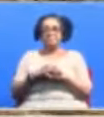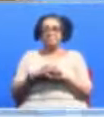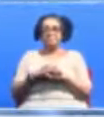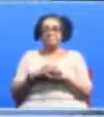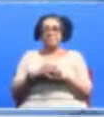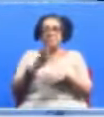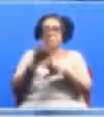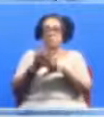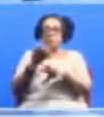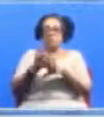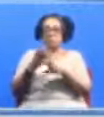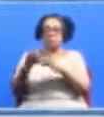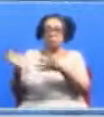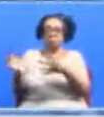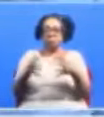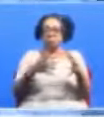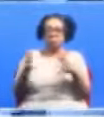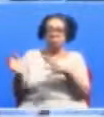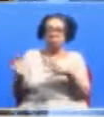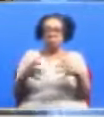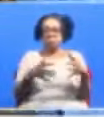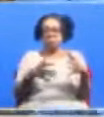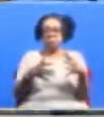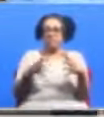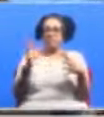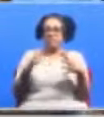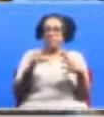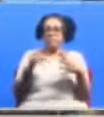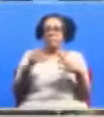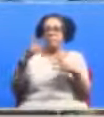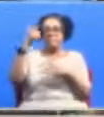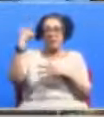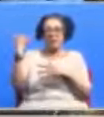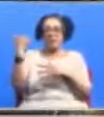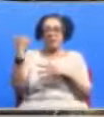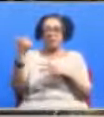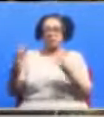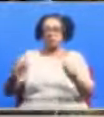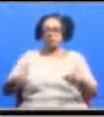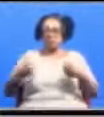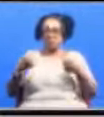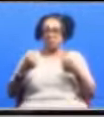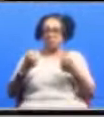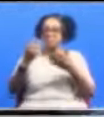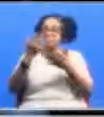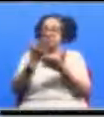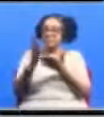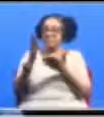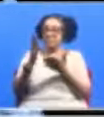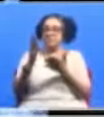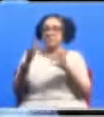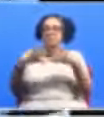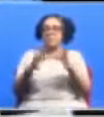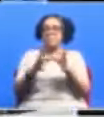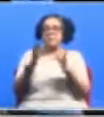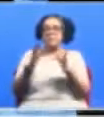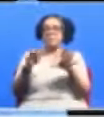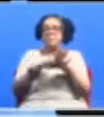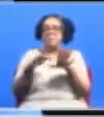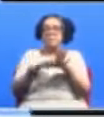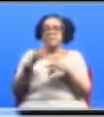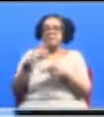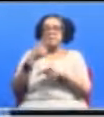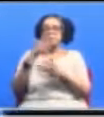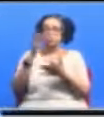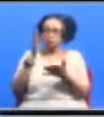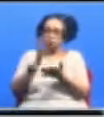the lower parts of the body from these black trousers, part of a tracksuit that family members identified to have